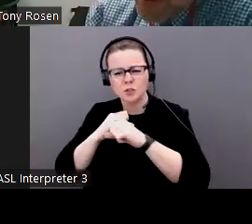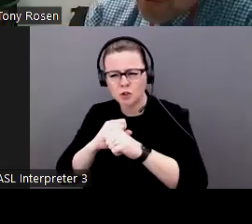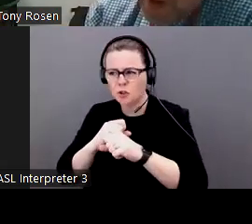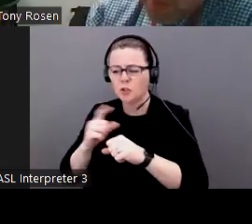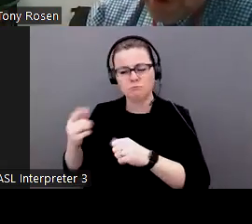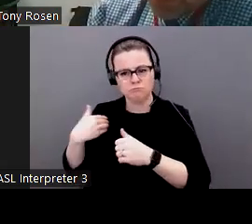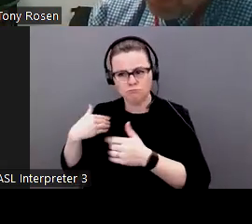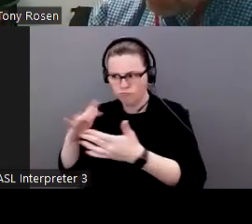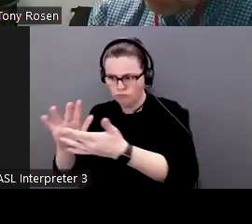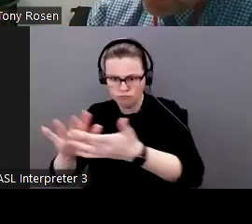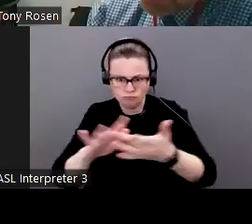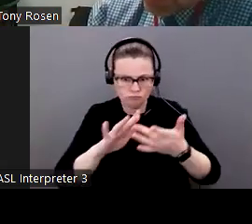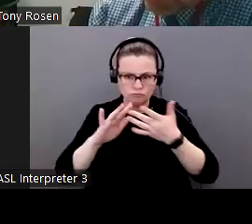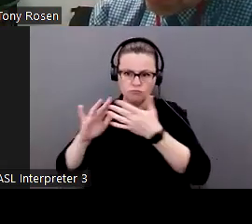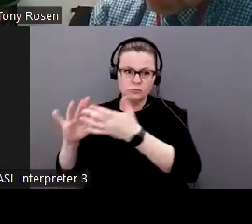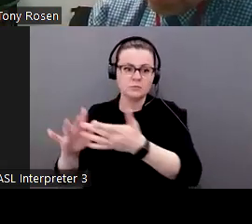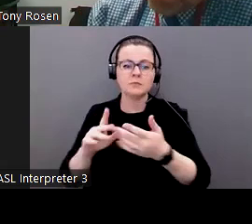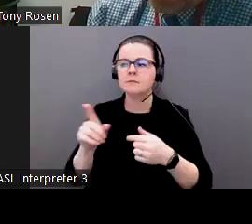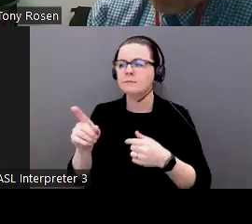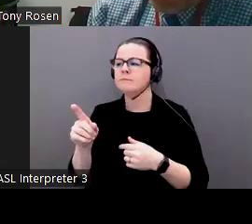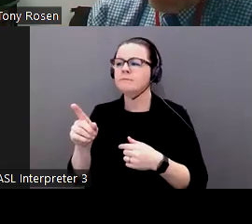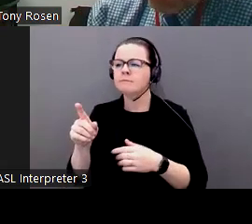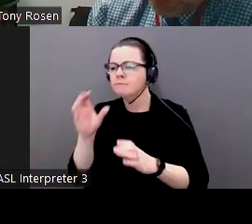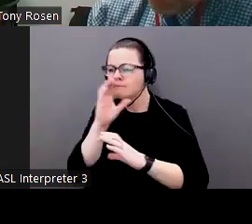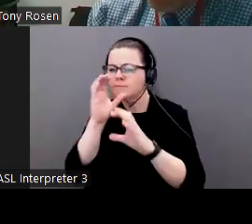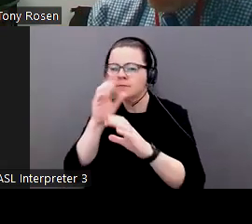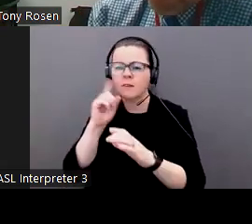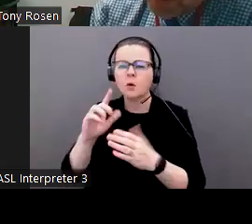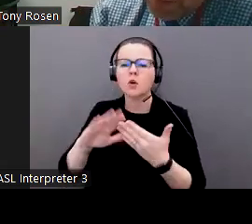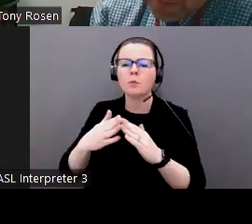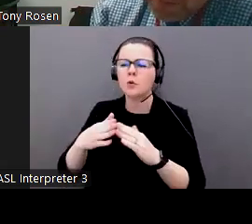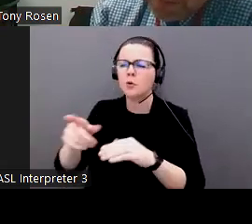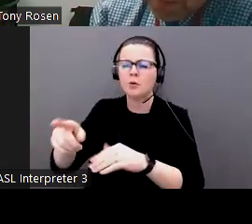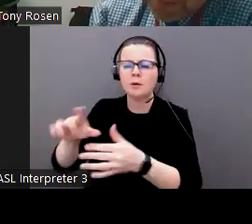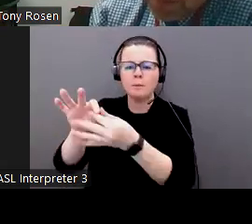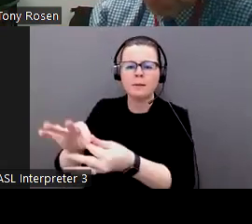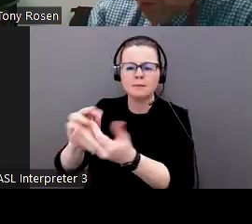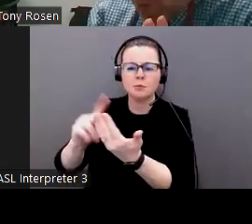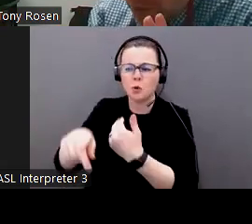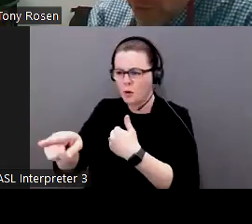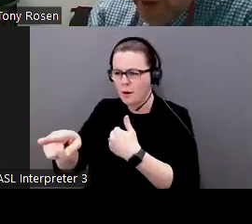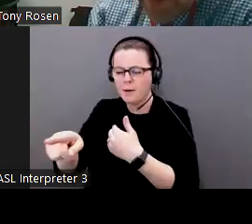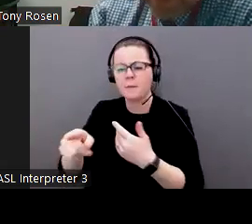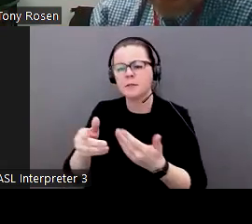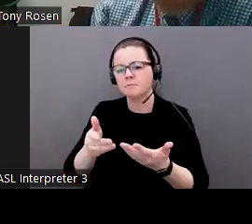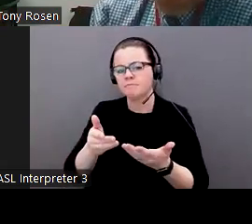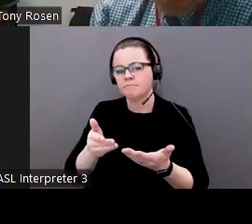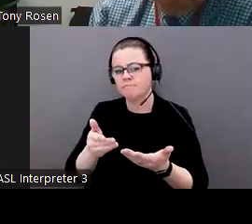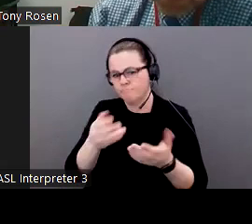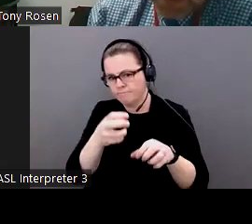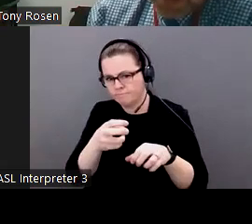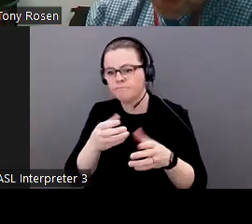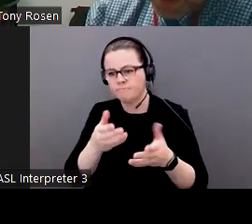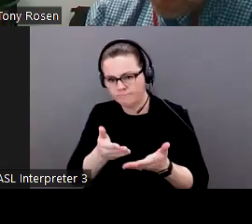They identify which community-based services may be appropriate to offer the victim, or the survivor, I should